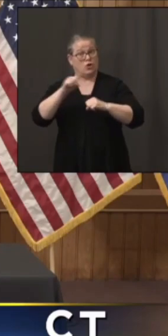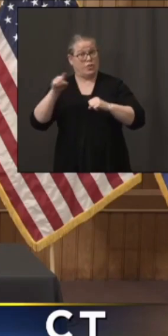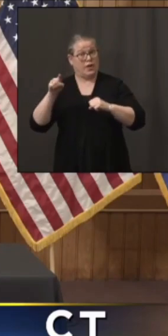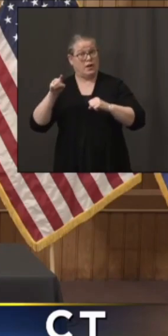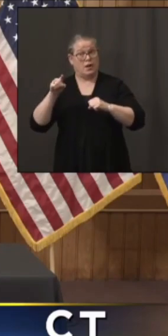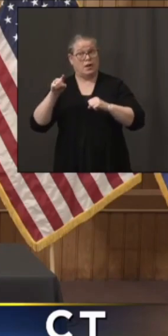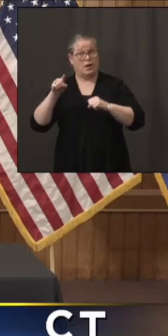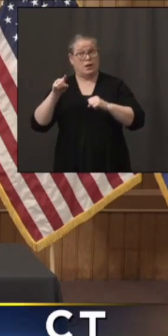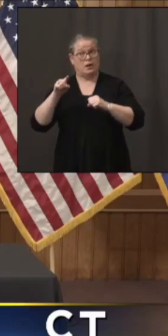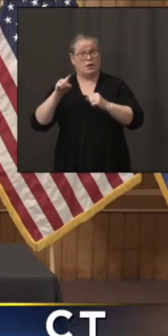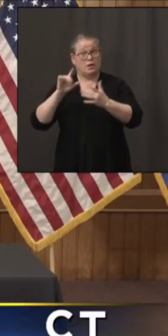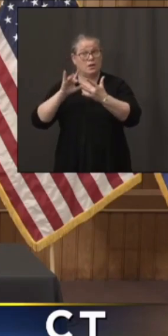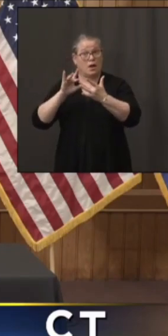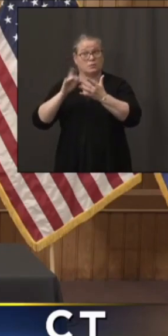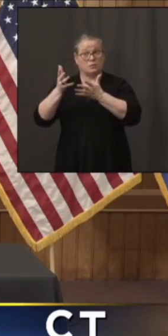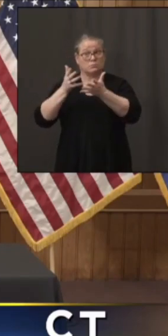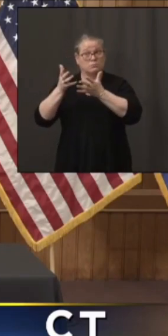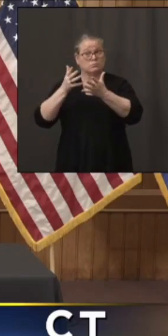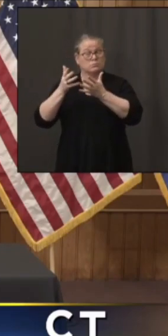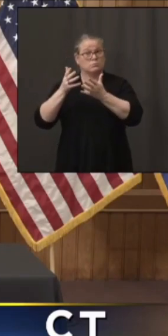are they having the same sort of